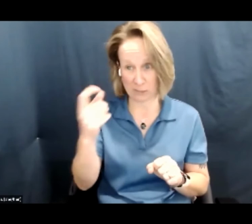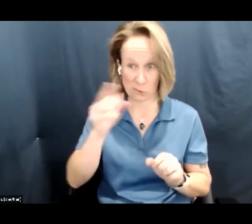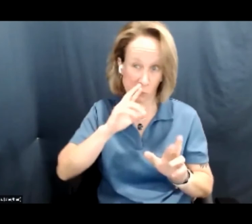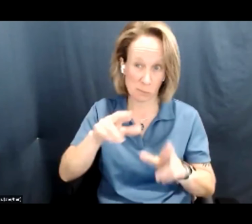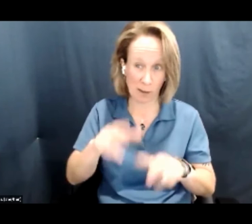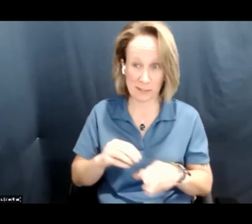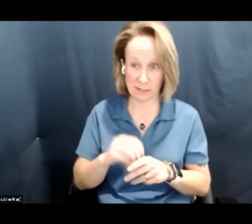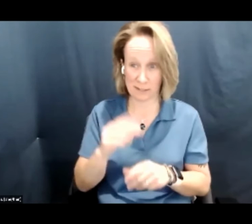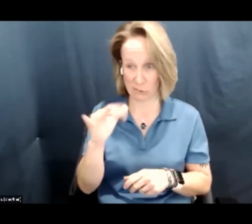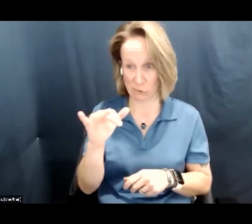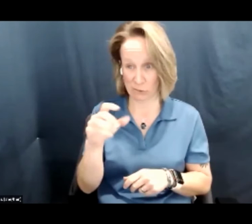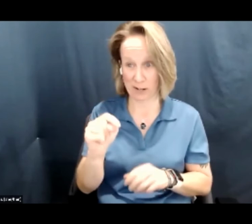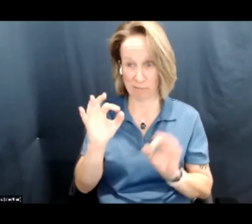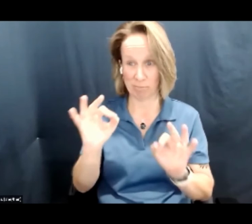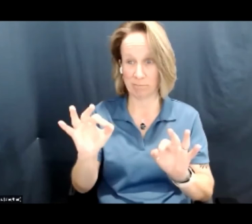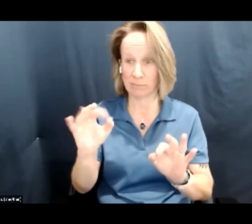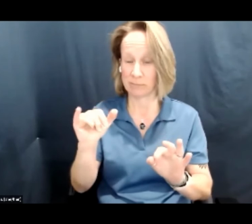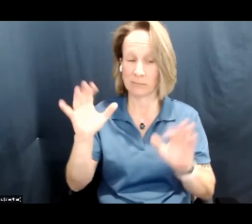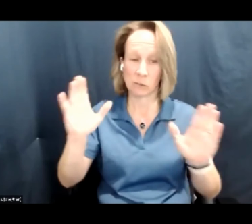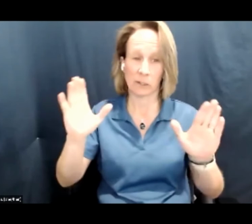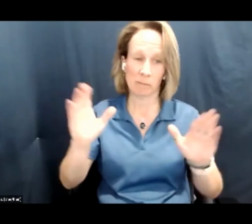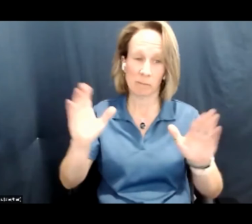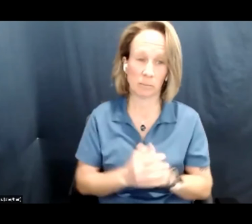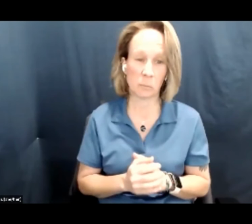that's great.